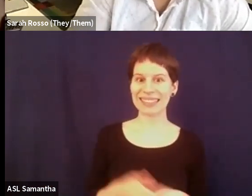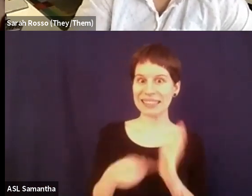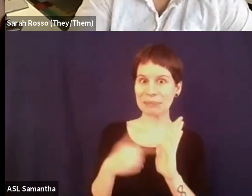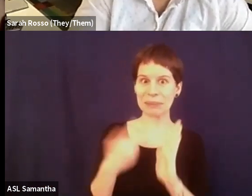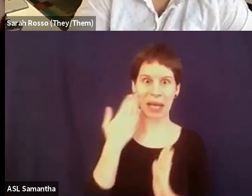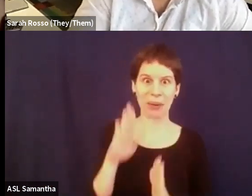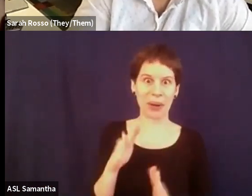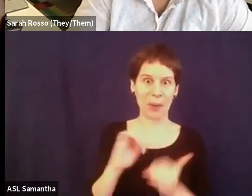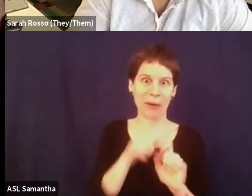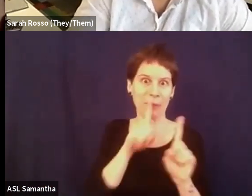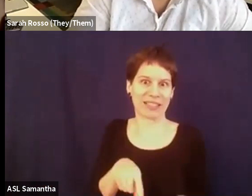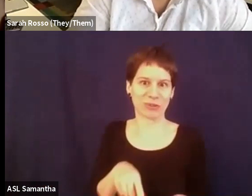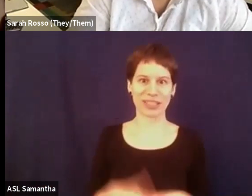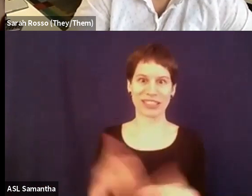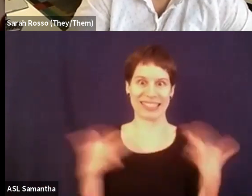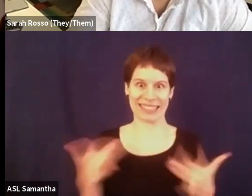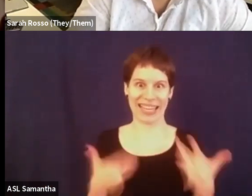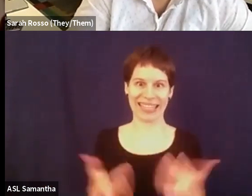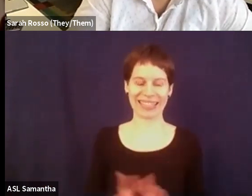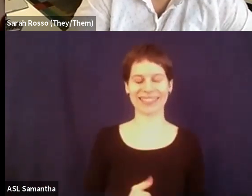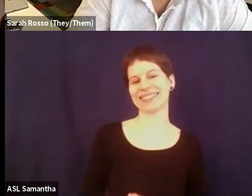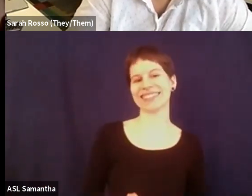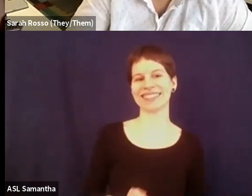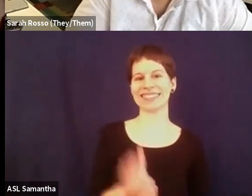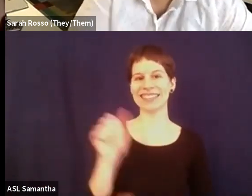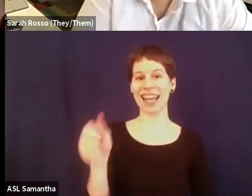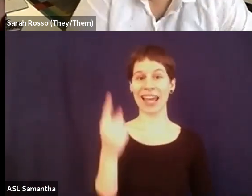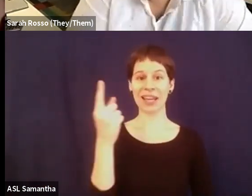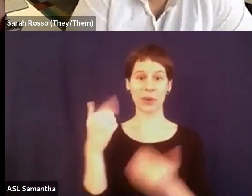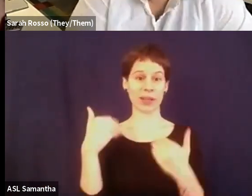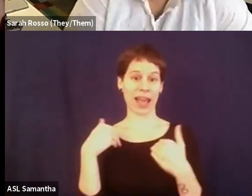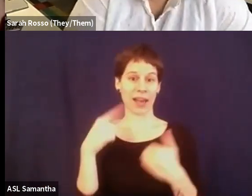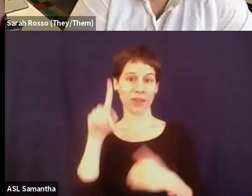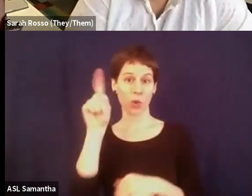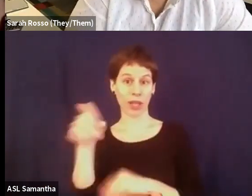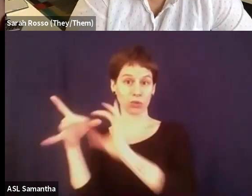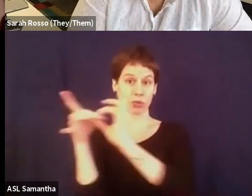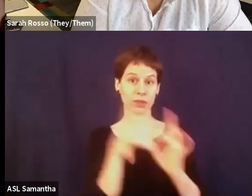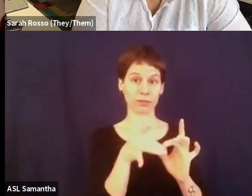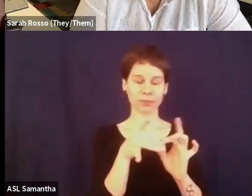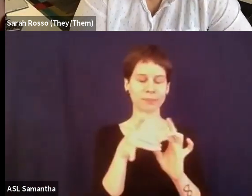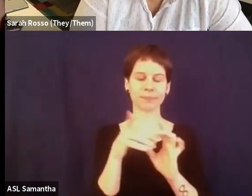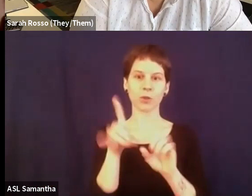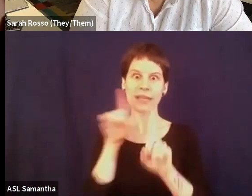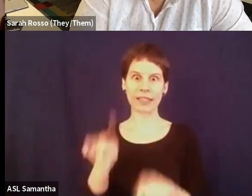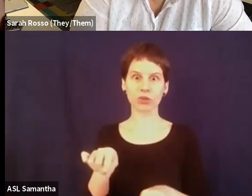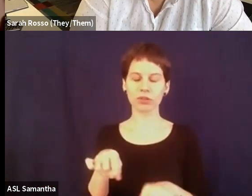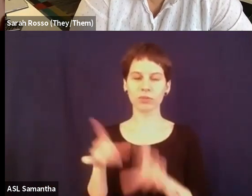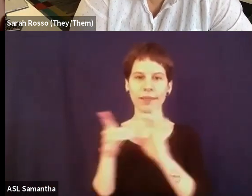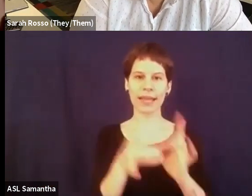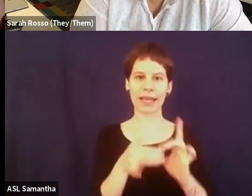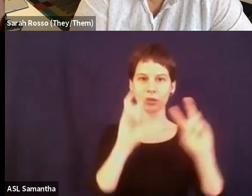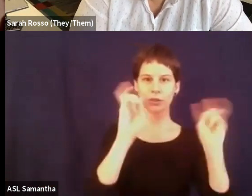excited. Thank you. Yeah, anyone else wants to tag on to that topic? Yeah, I think it's really critical that